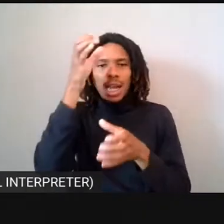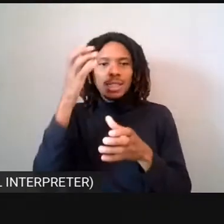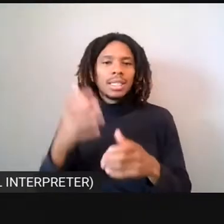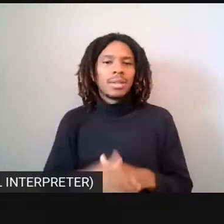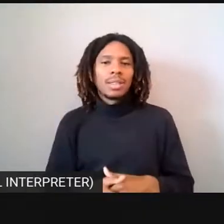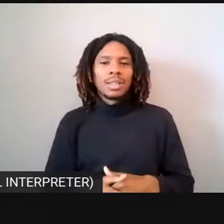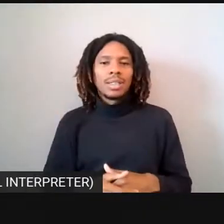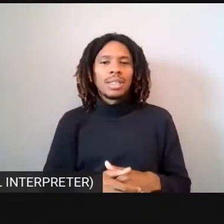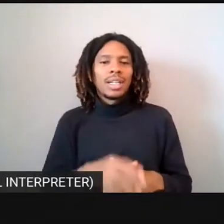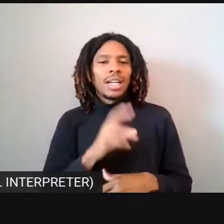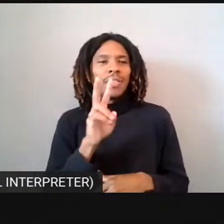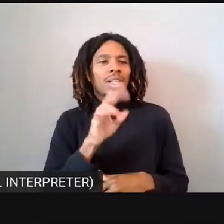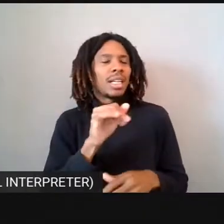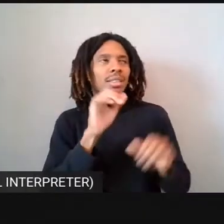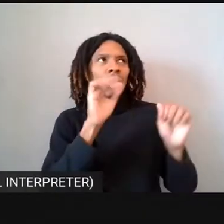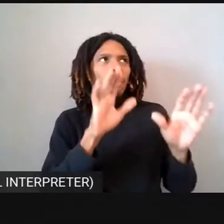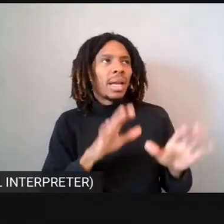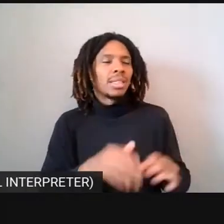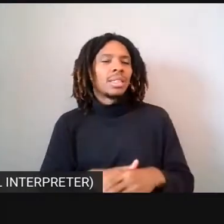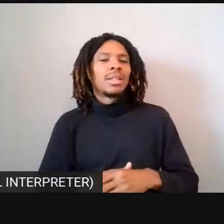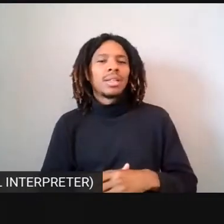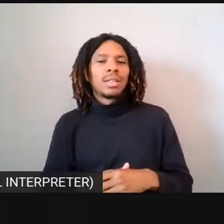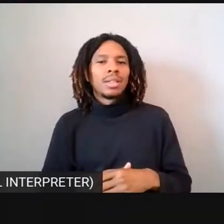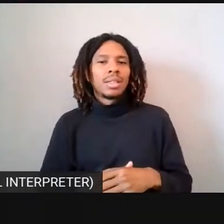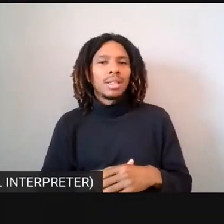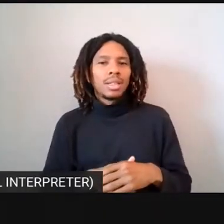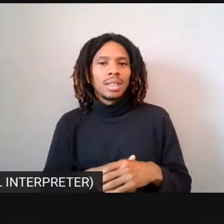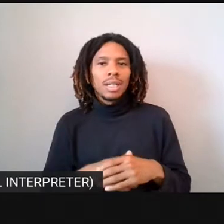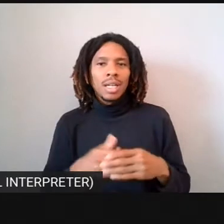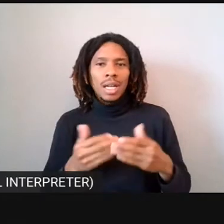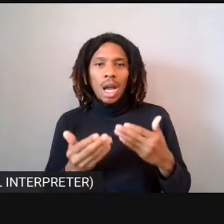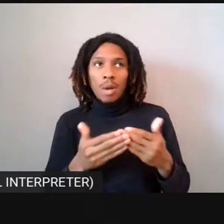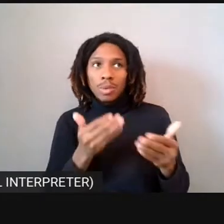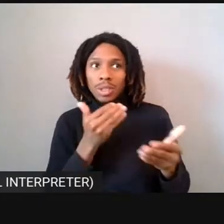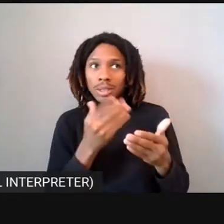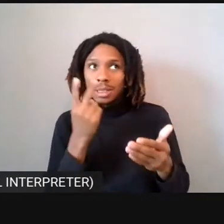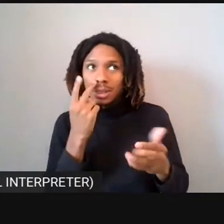It's amazing. Are we almost close to seeing a demo?